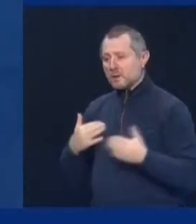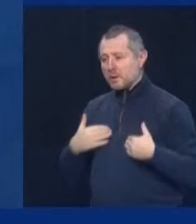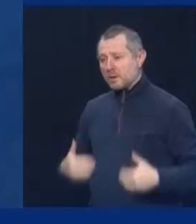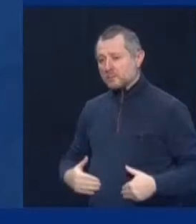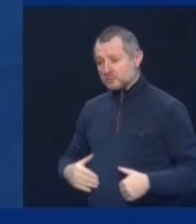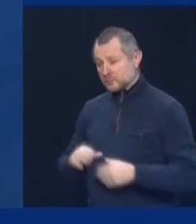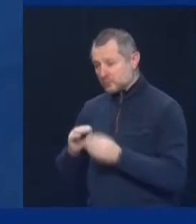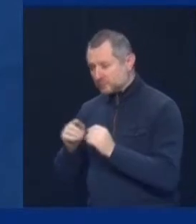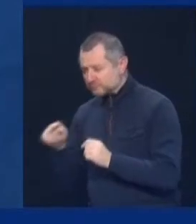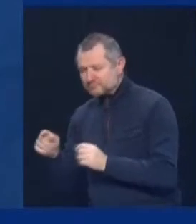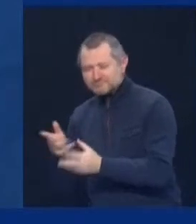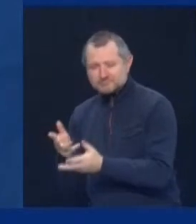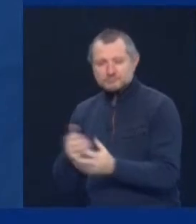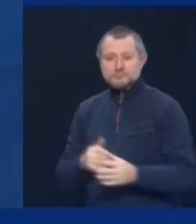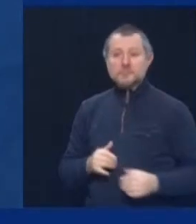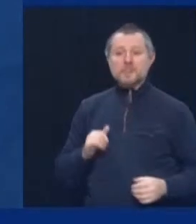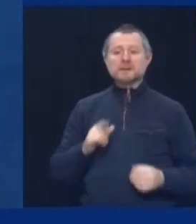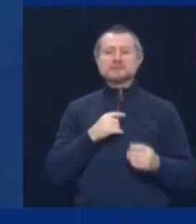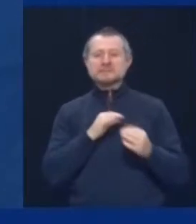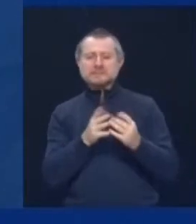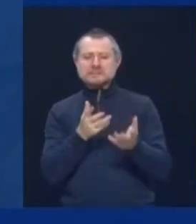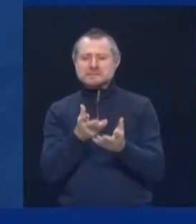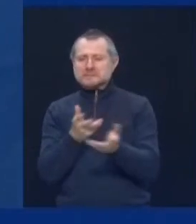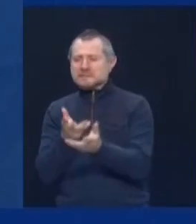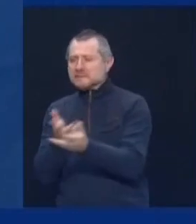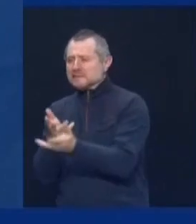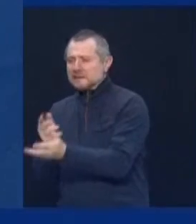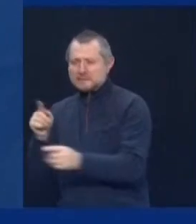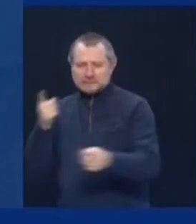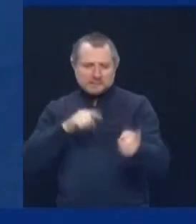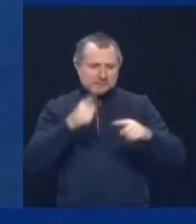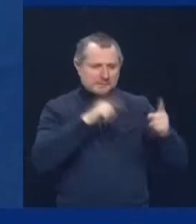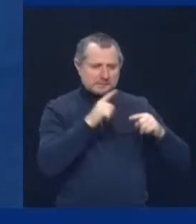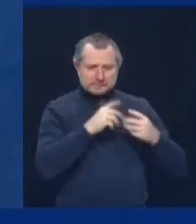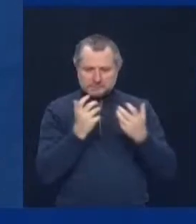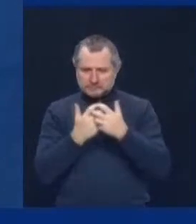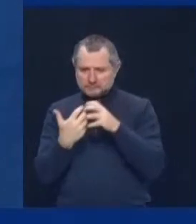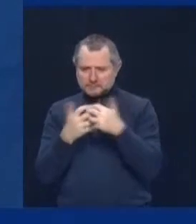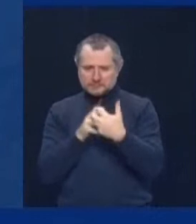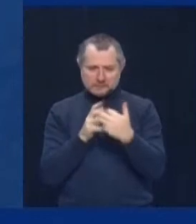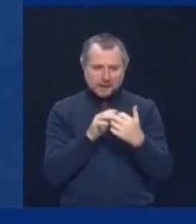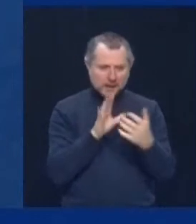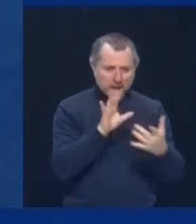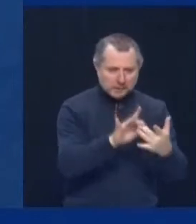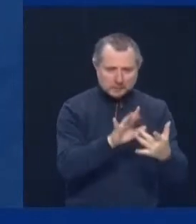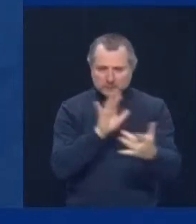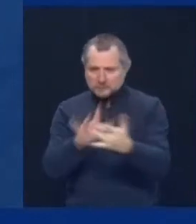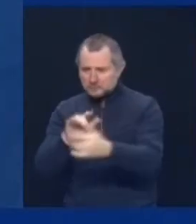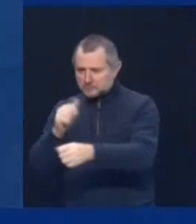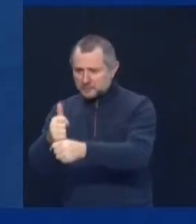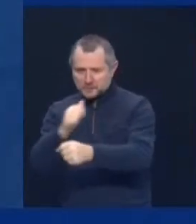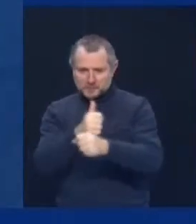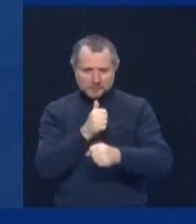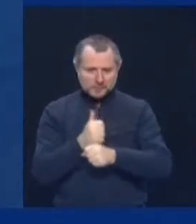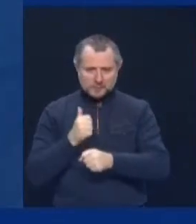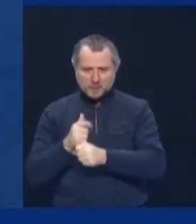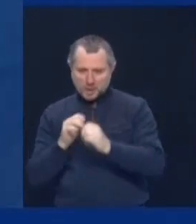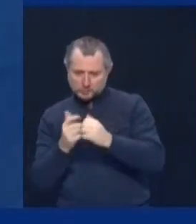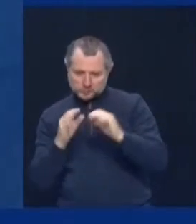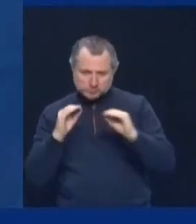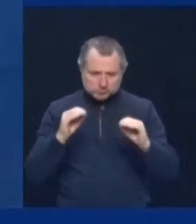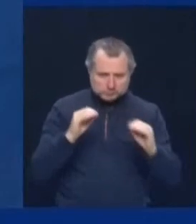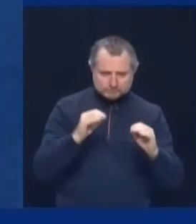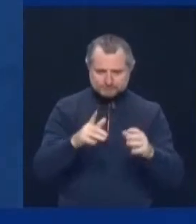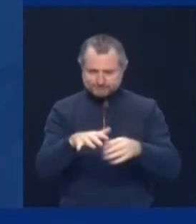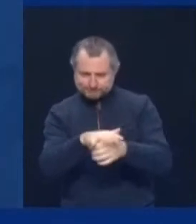with community-based organizations to outreach to communities that are hard to reach. But they'll come